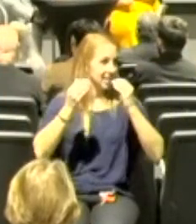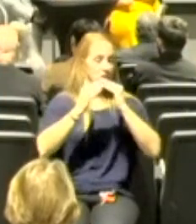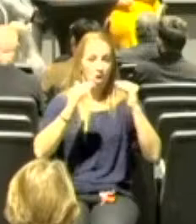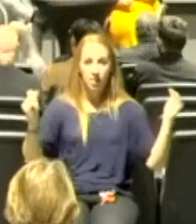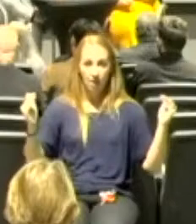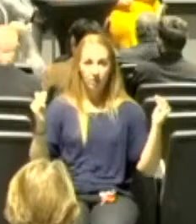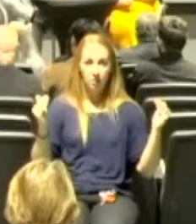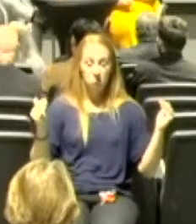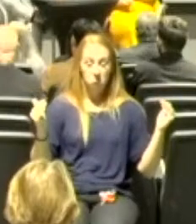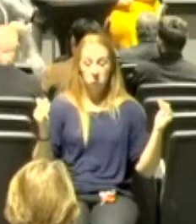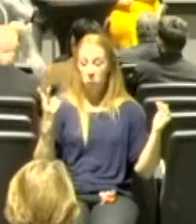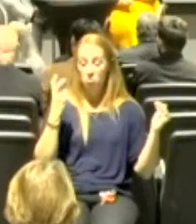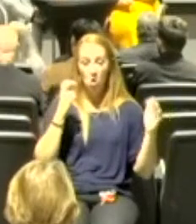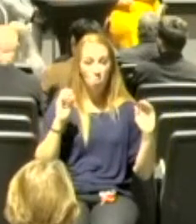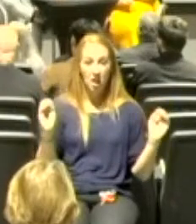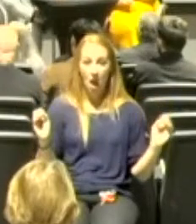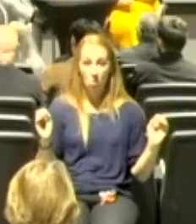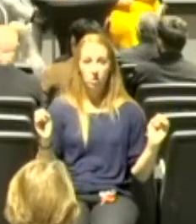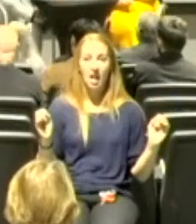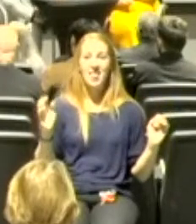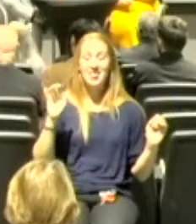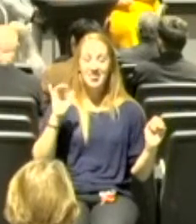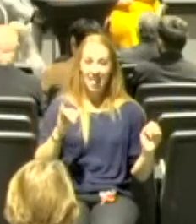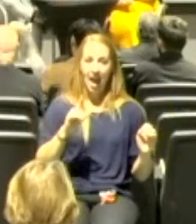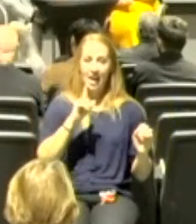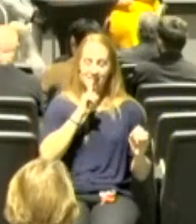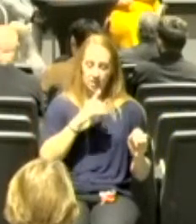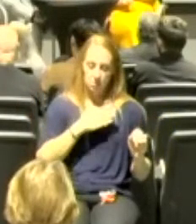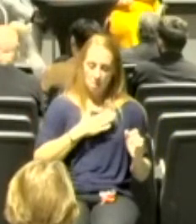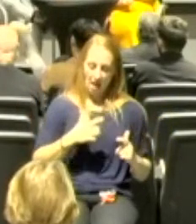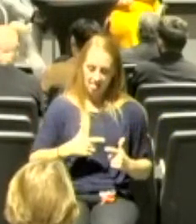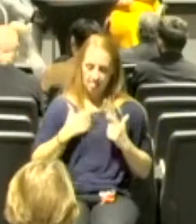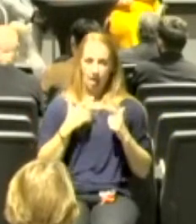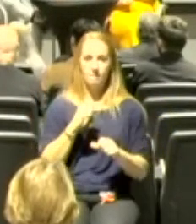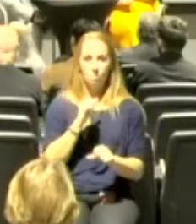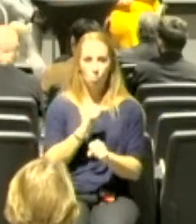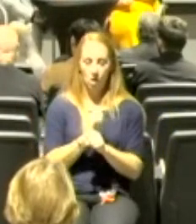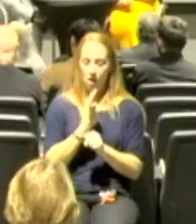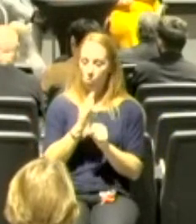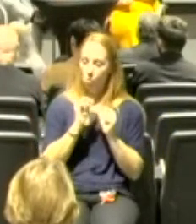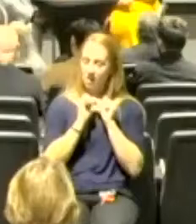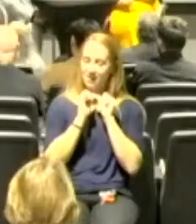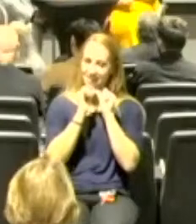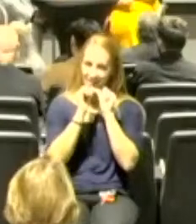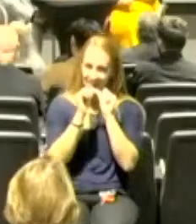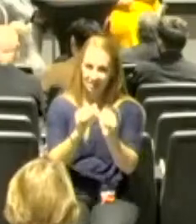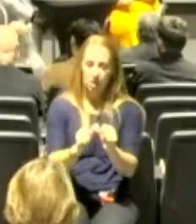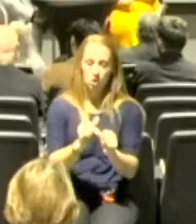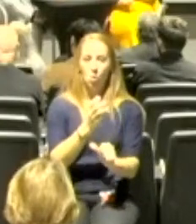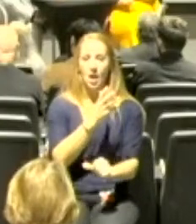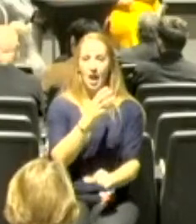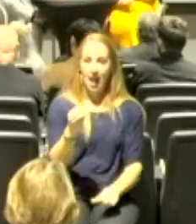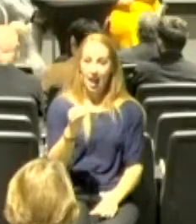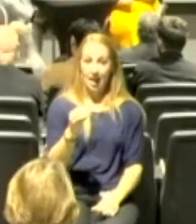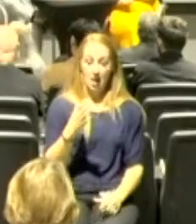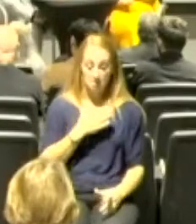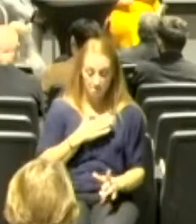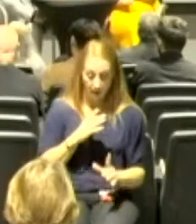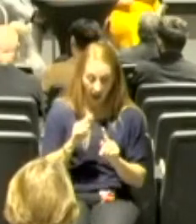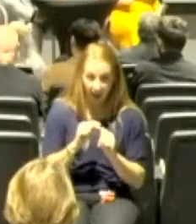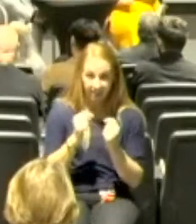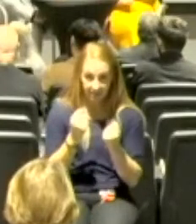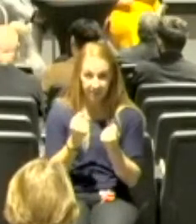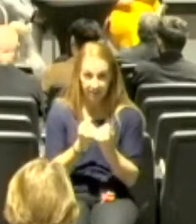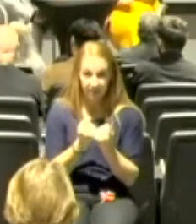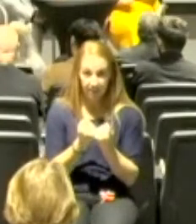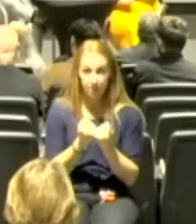doubt. That has been my life work, and will continue to do that, and will hold the team of folks that I have the